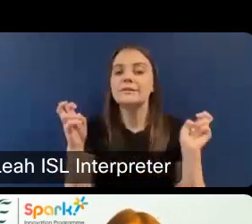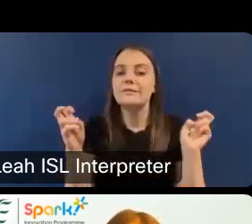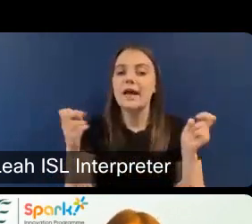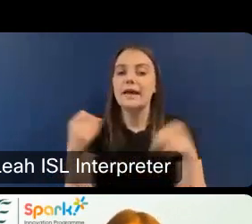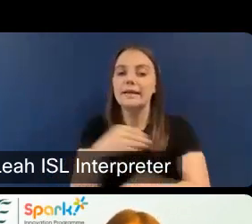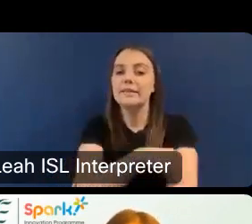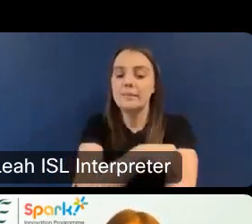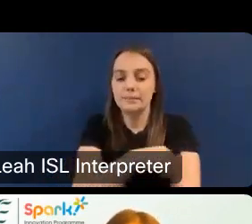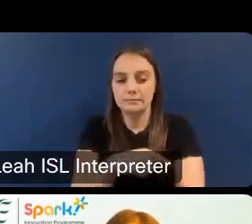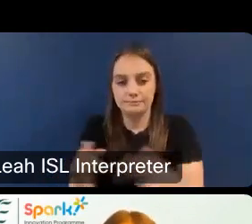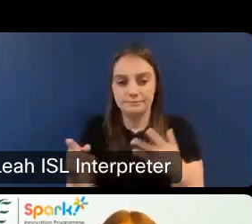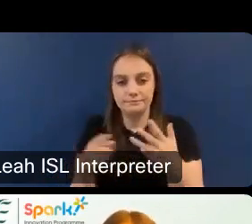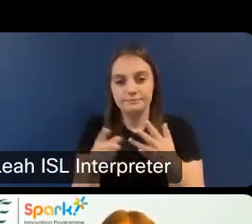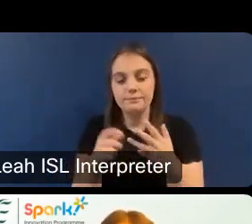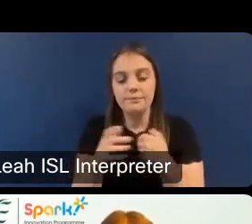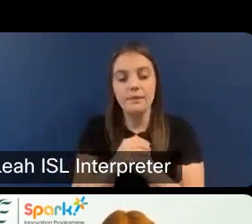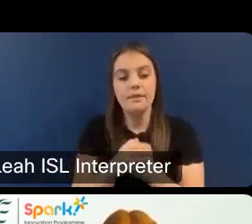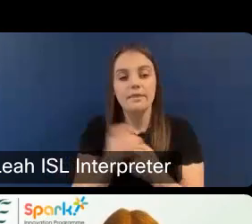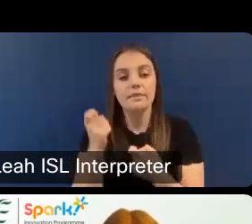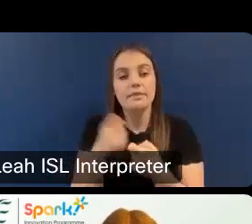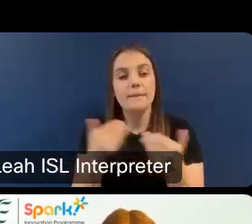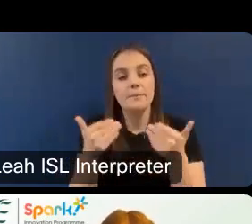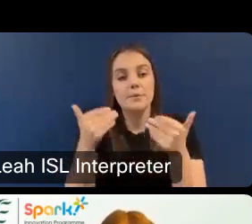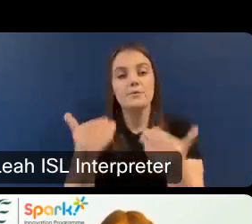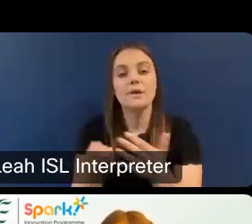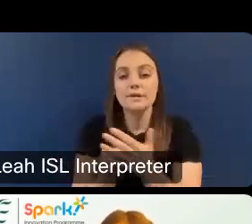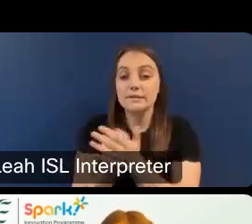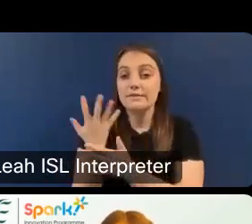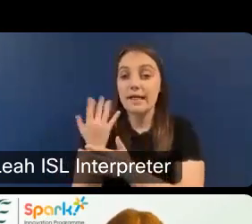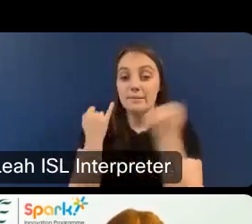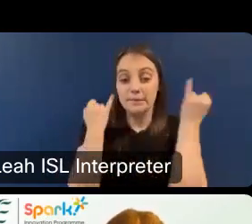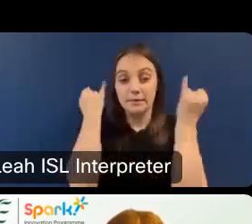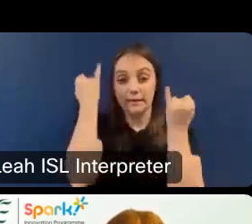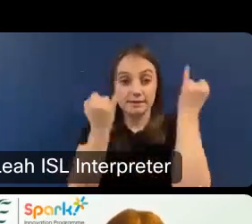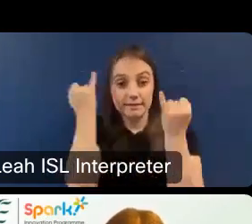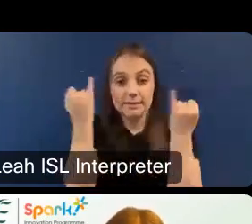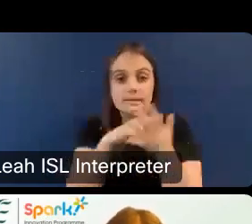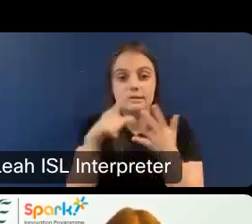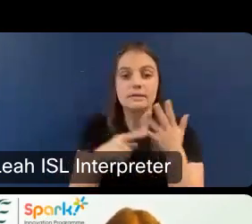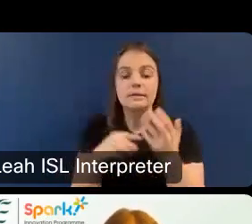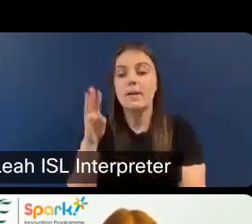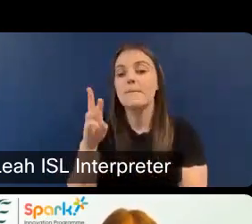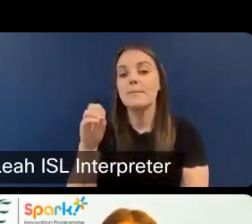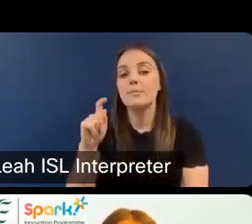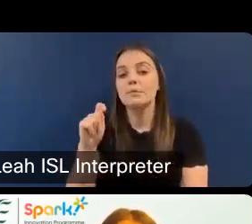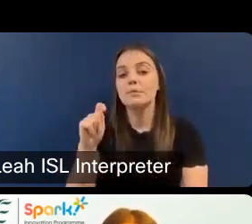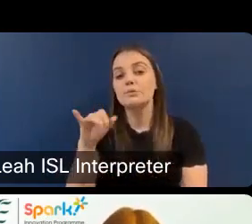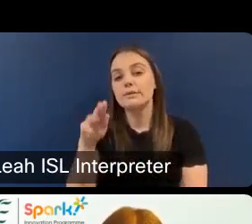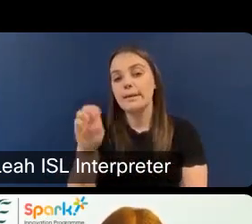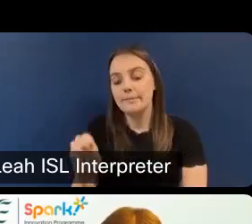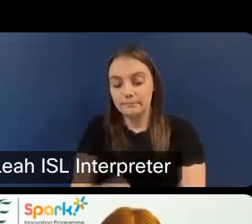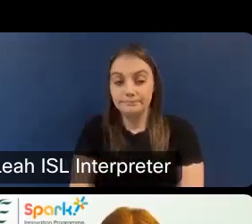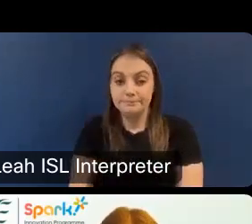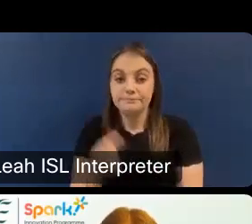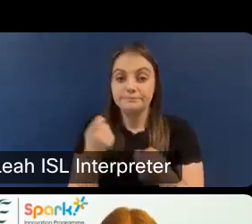problem, and then you move on to developing ideas, then you move on to prototyping those ideas, and then